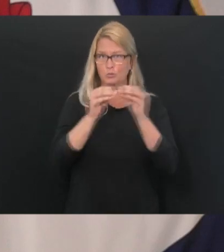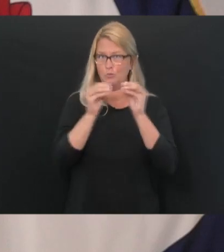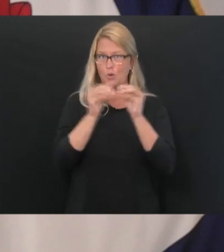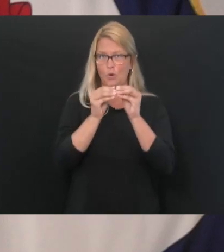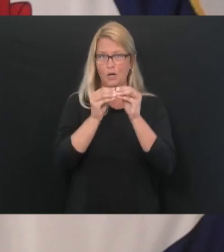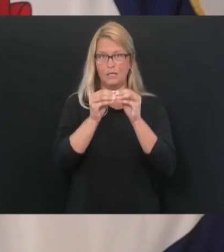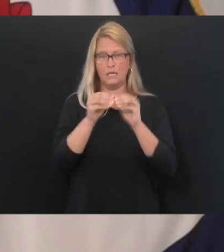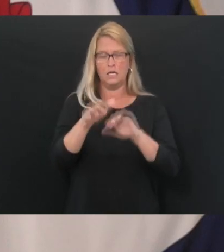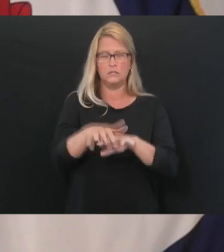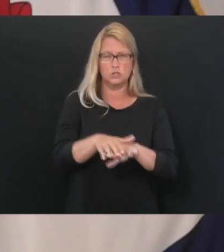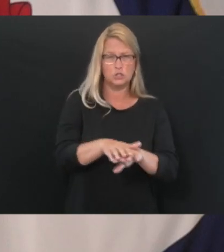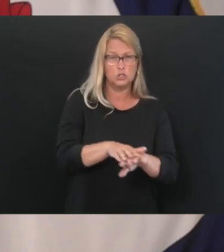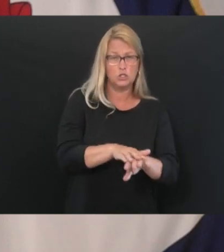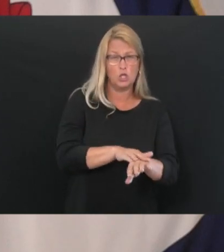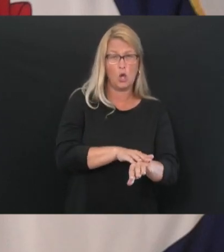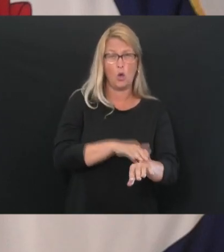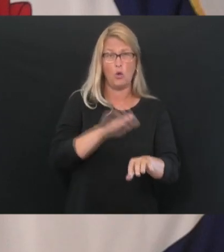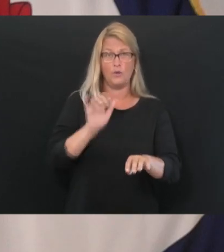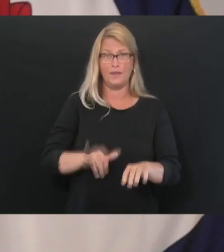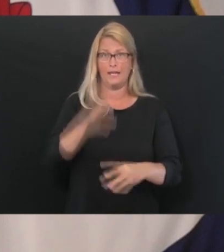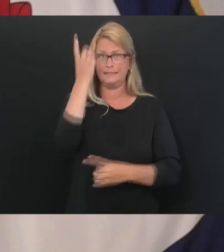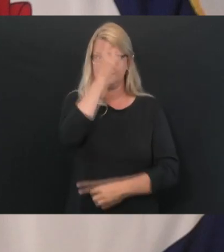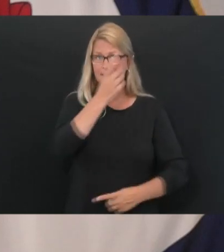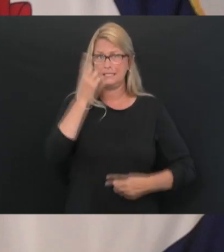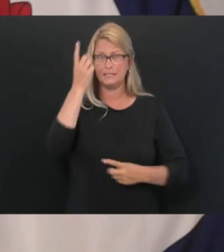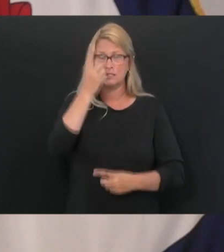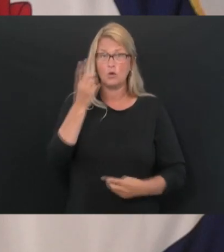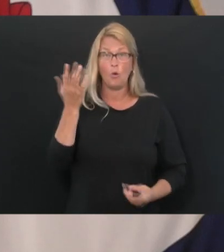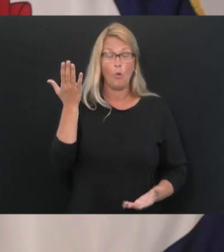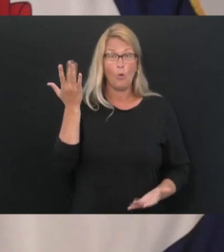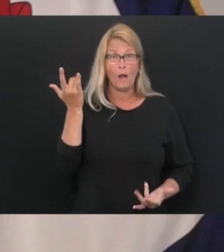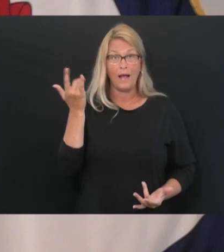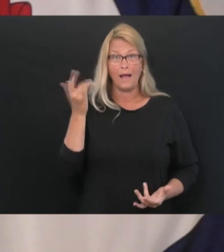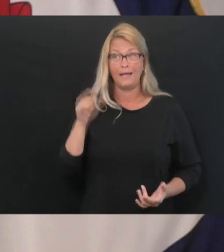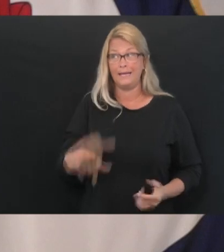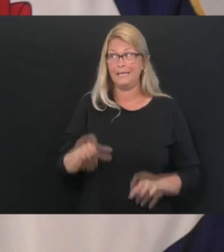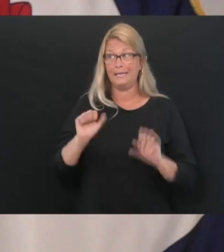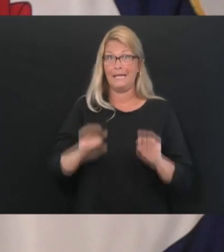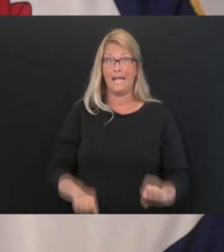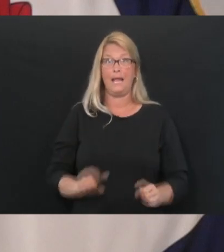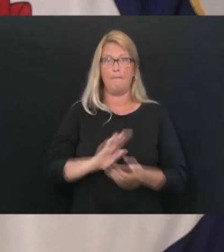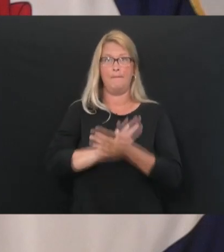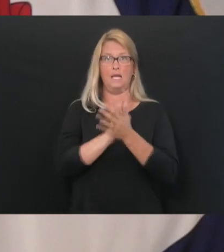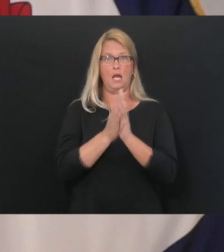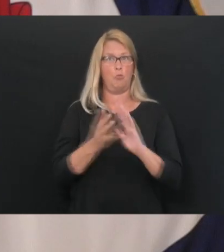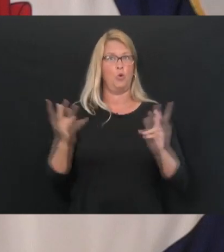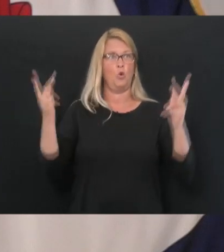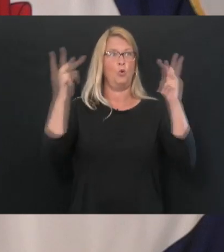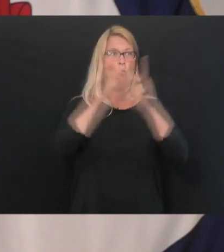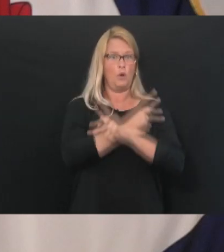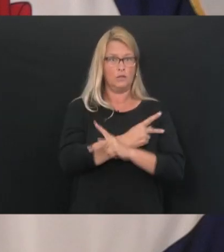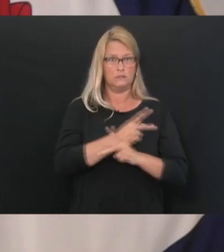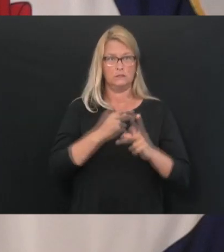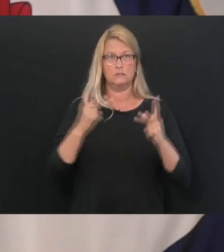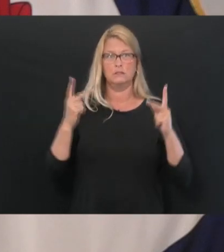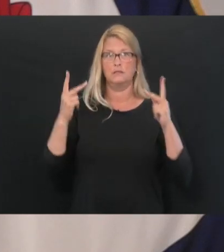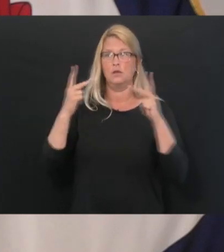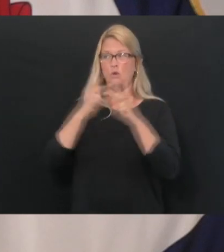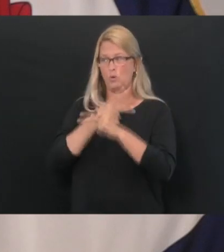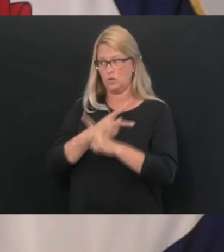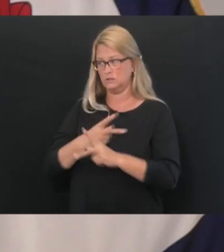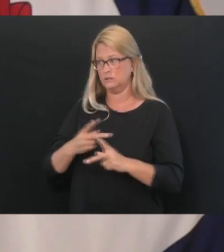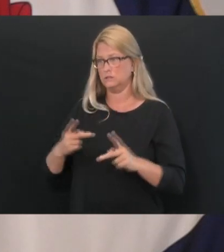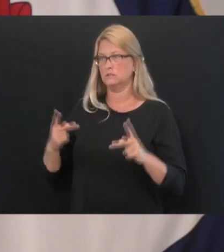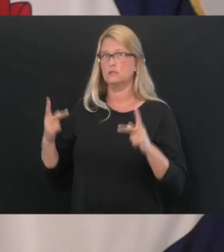to slow this killer because this thing could get worse and worse and worse, and